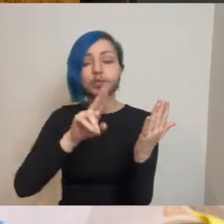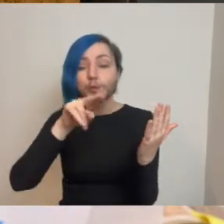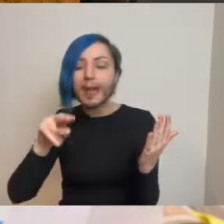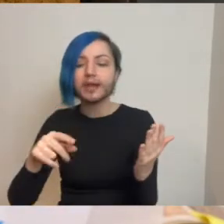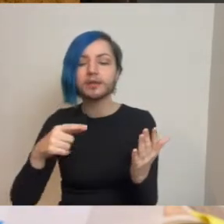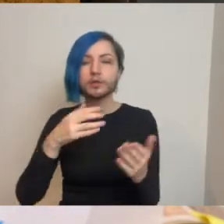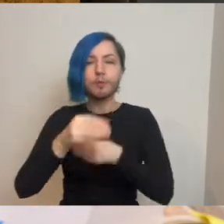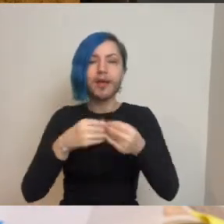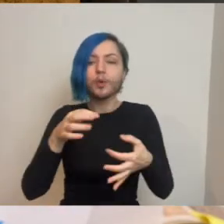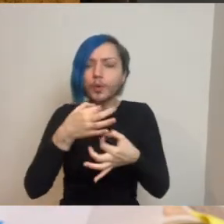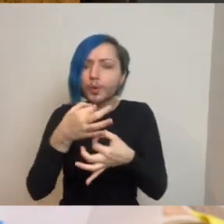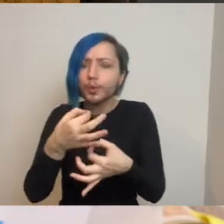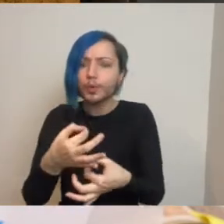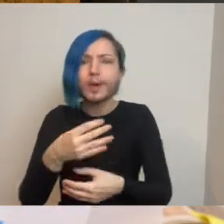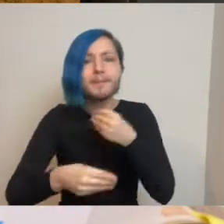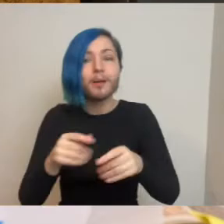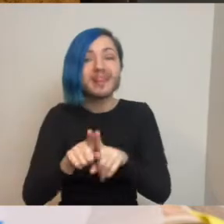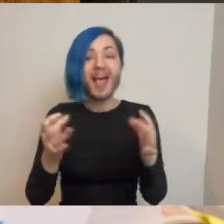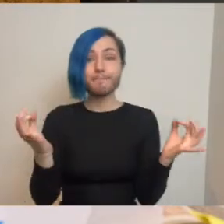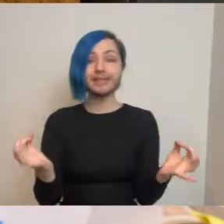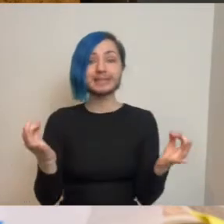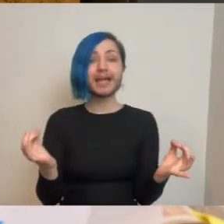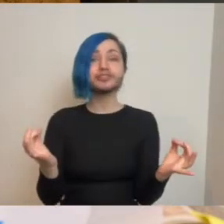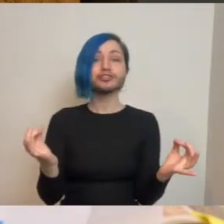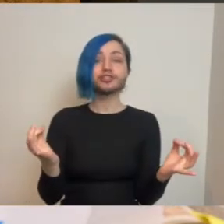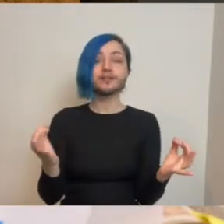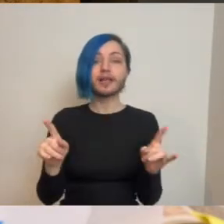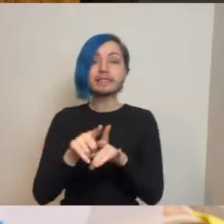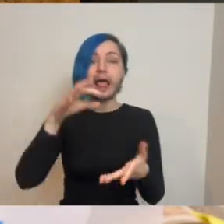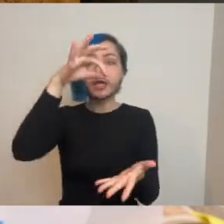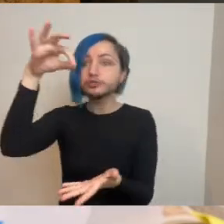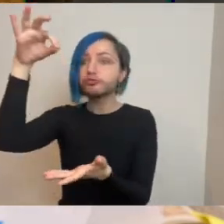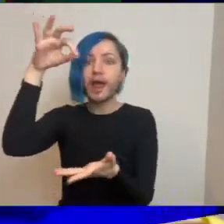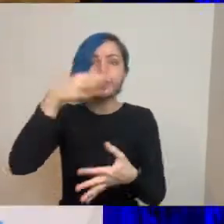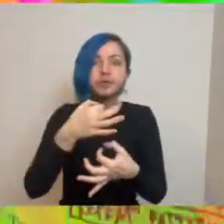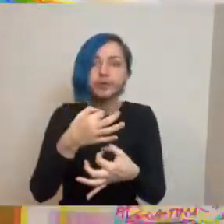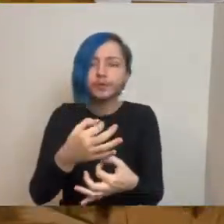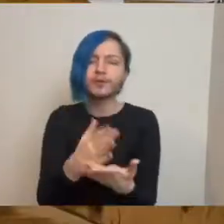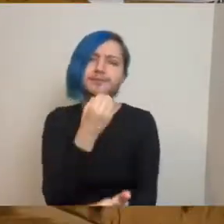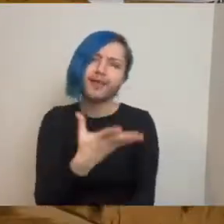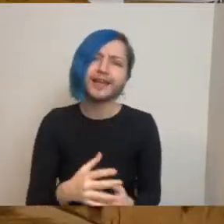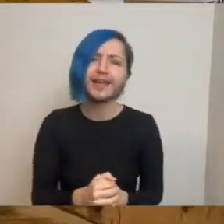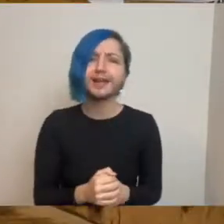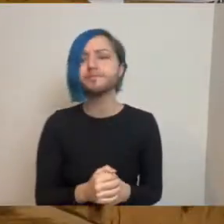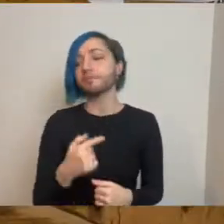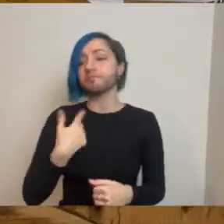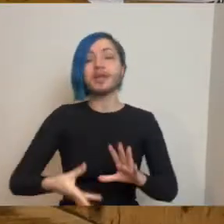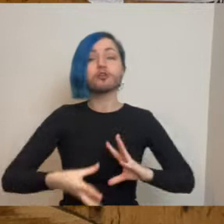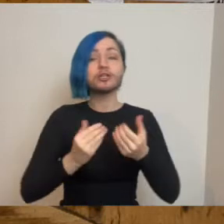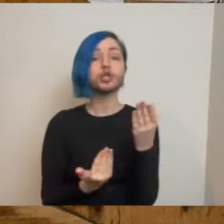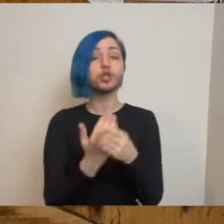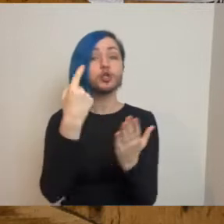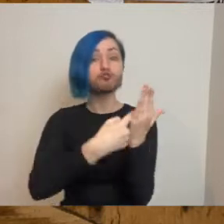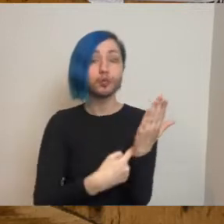the aspect of doing that. It is quite meditative and you get sort of almost like you're in a trance. It's really nice. So I've created a new rule,